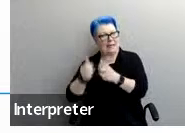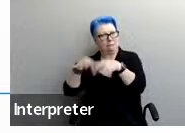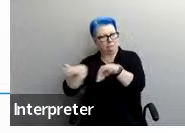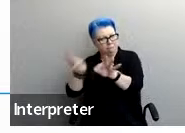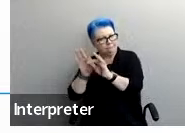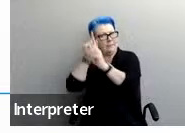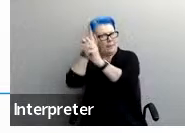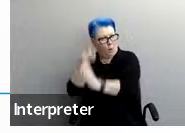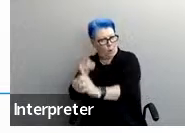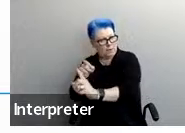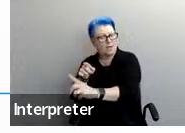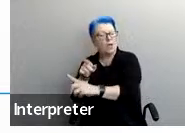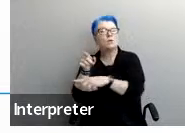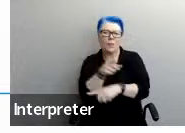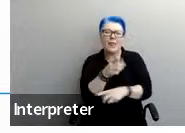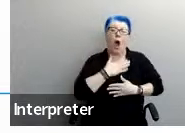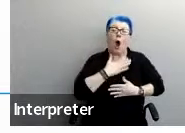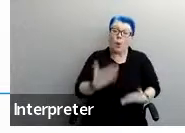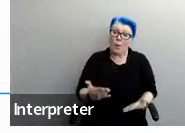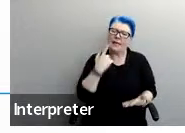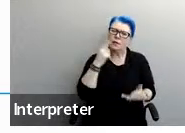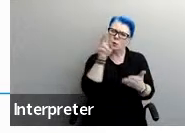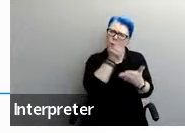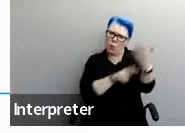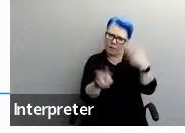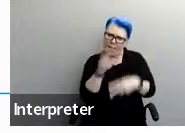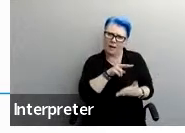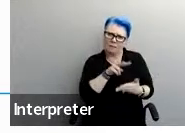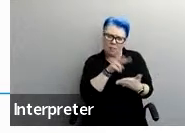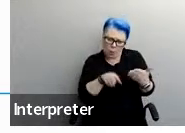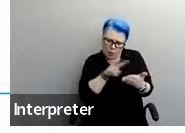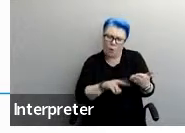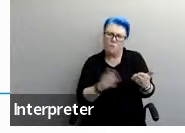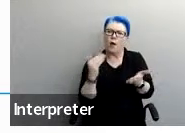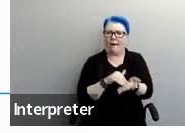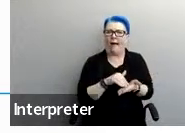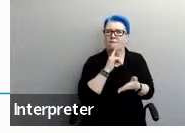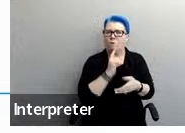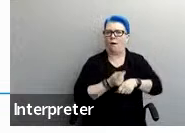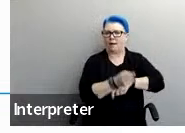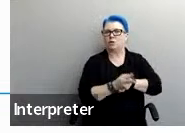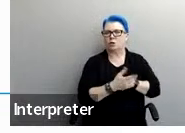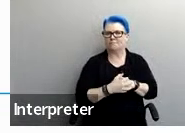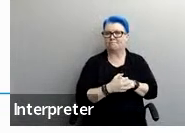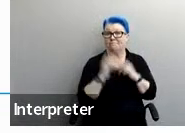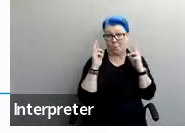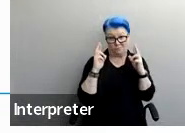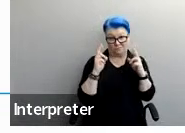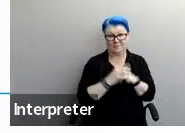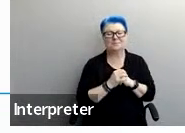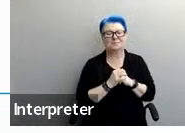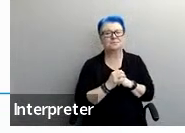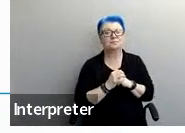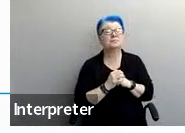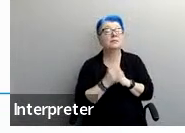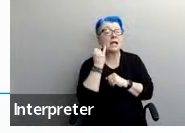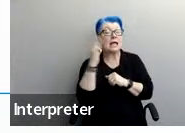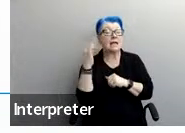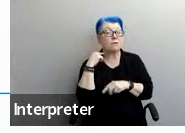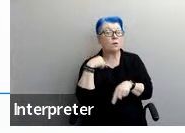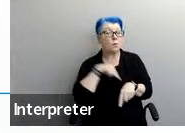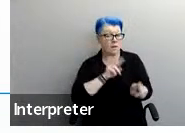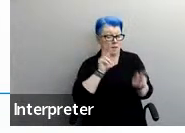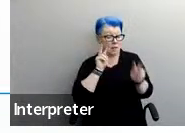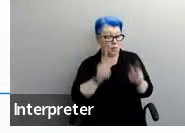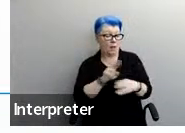year, and we'll be revisiting MTSS implementation hopefully next year. So if we look at the results for